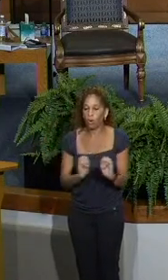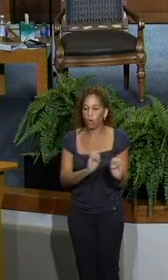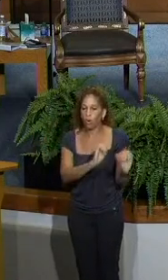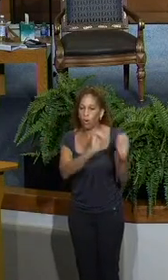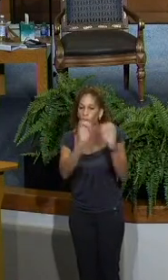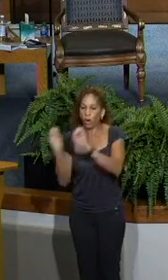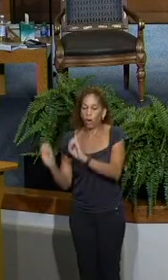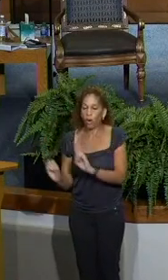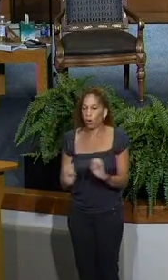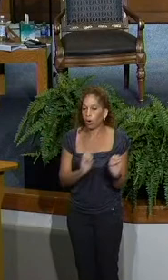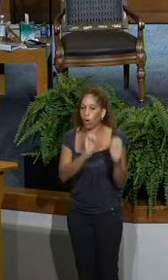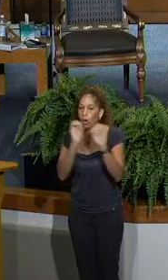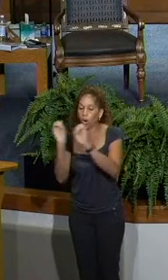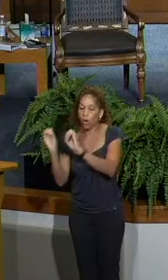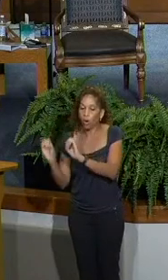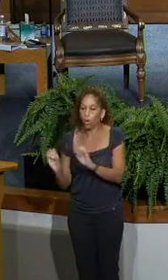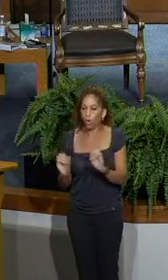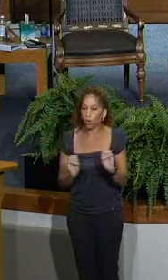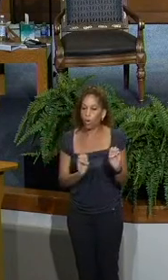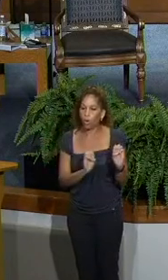I like that. Say that again.